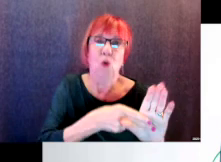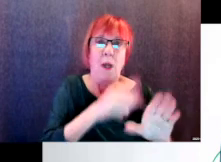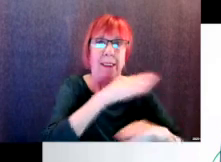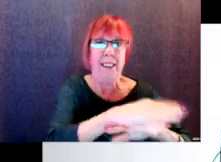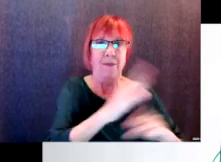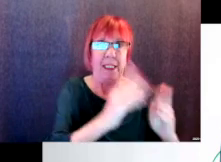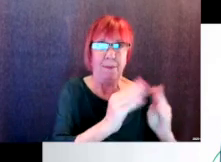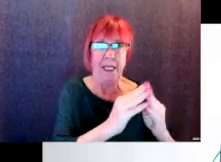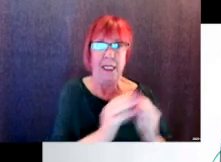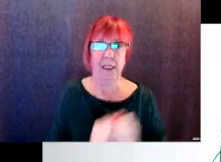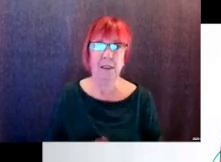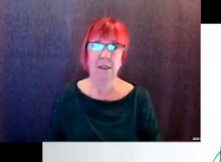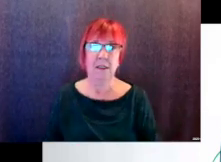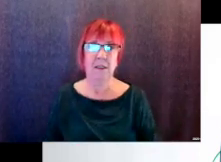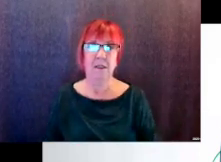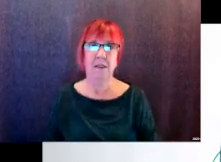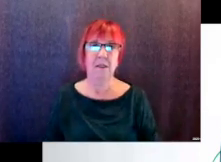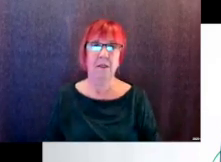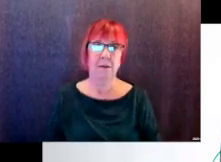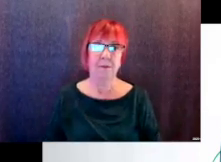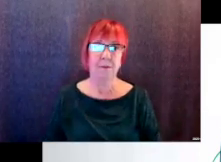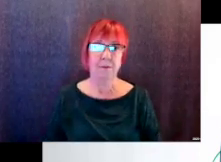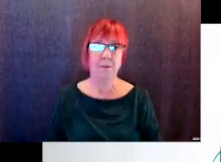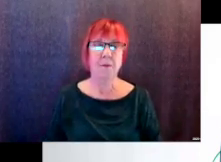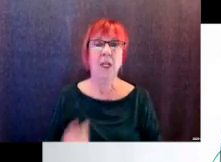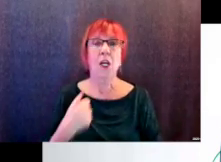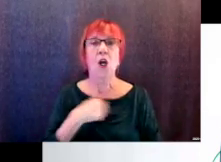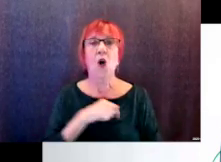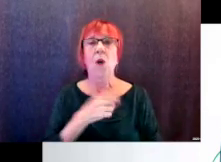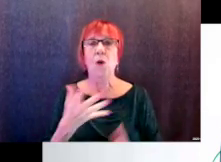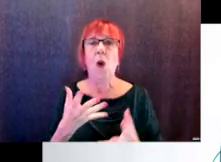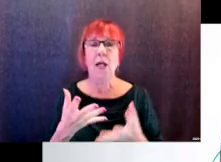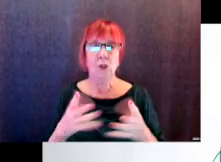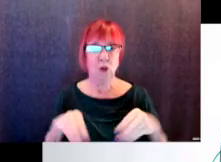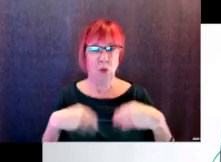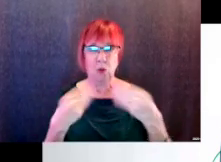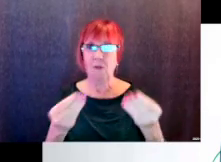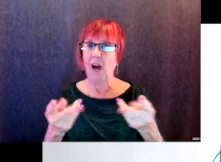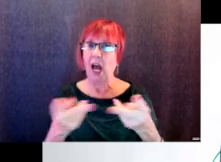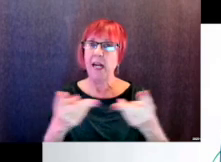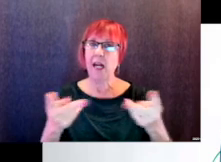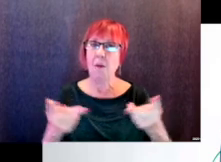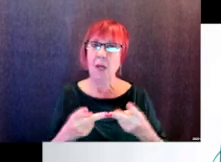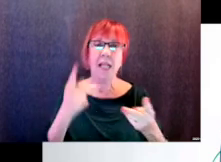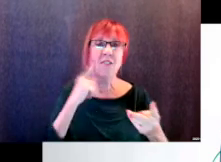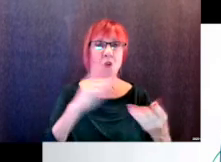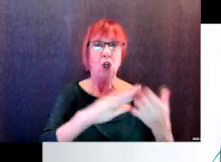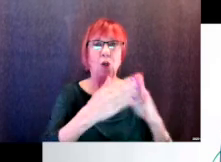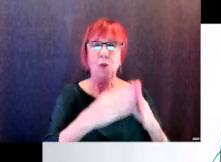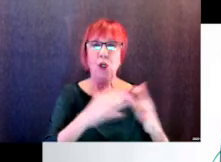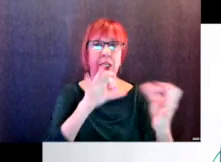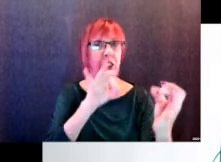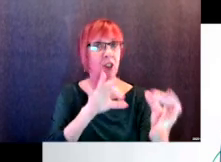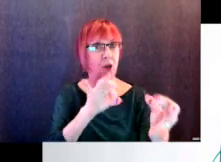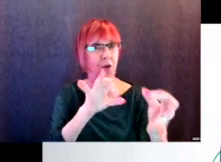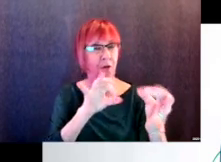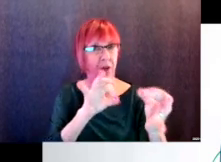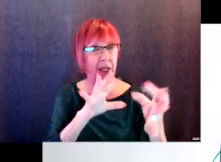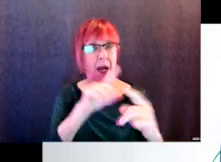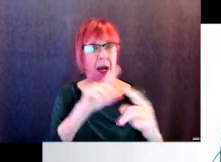Okay, up next we have Sean with the implementation and solicitation for the California e-bike incentive project.